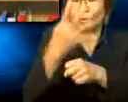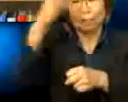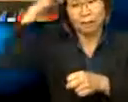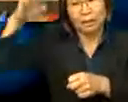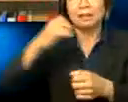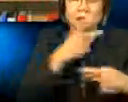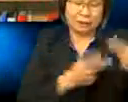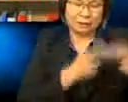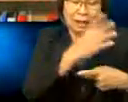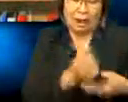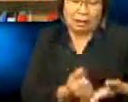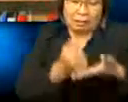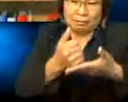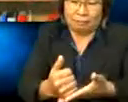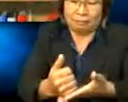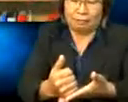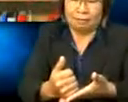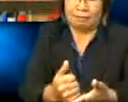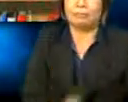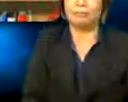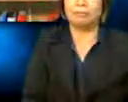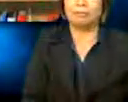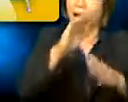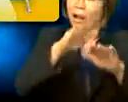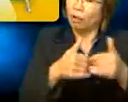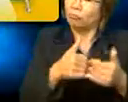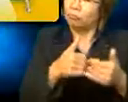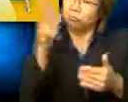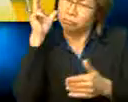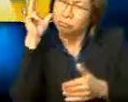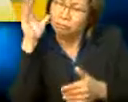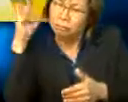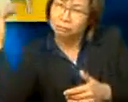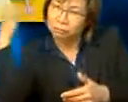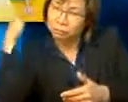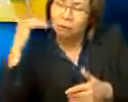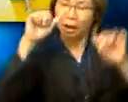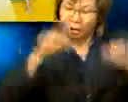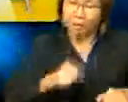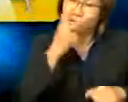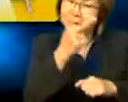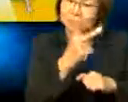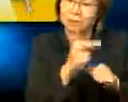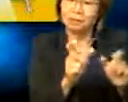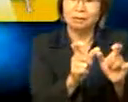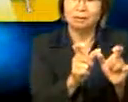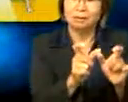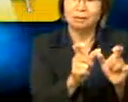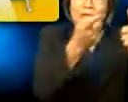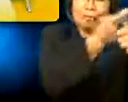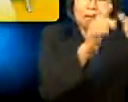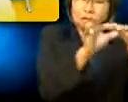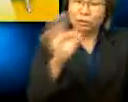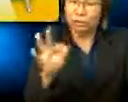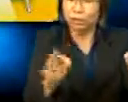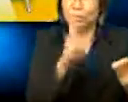and helpful. How does that sound? I can see that you have broken up the first sentence into 2